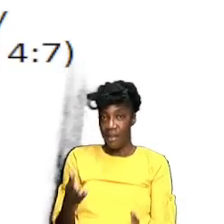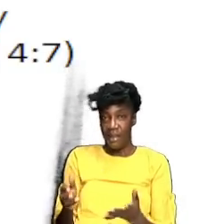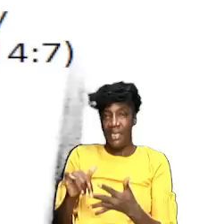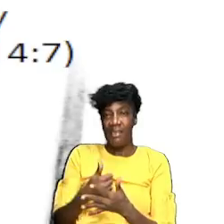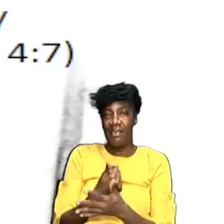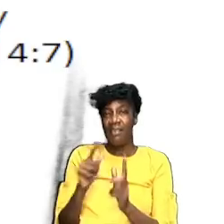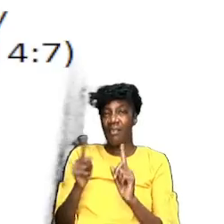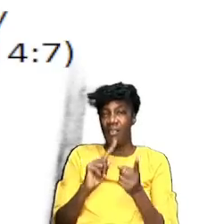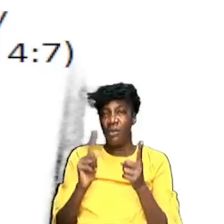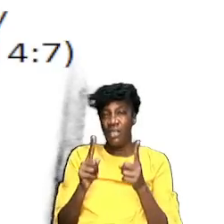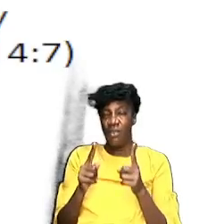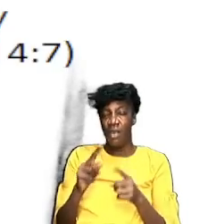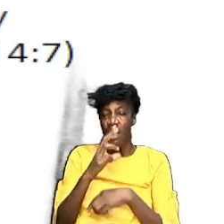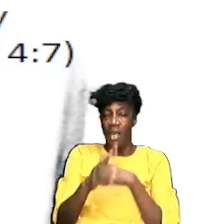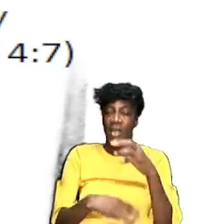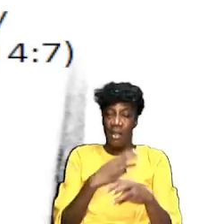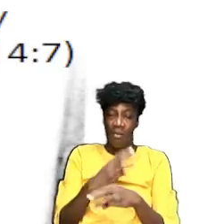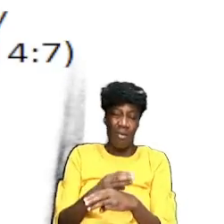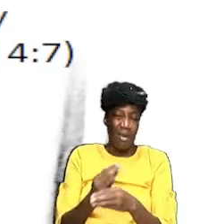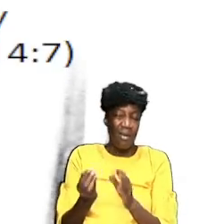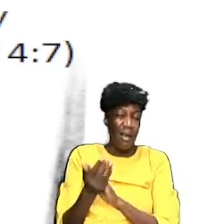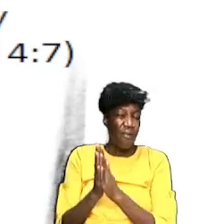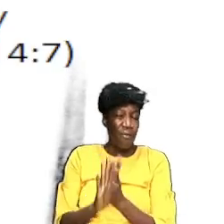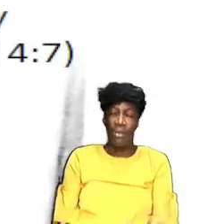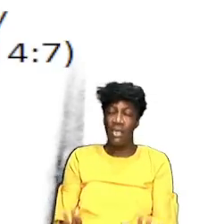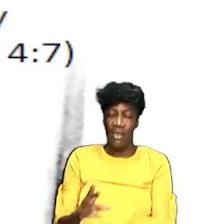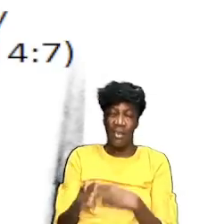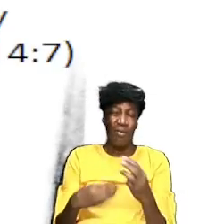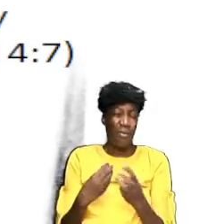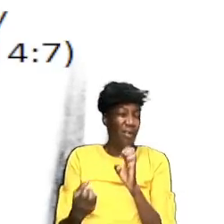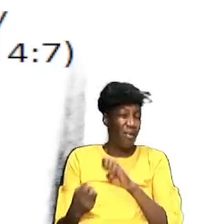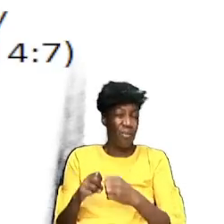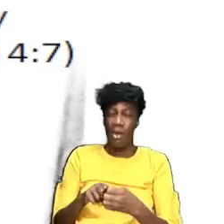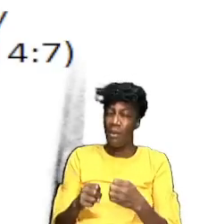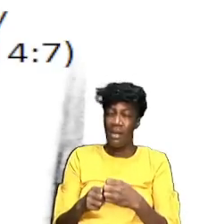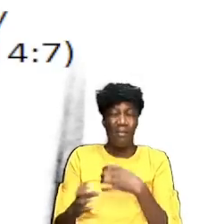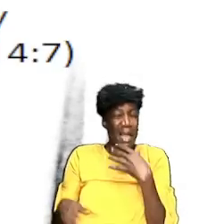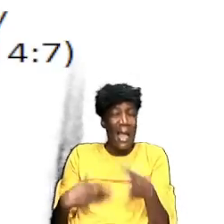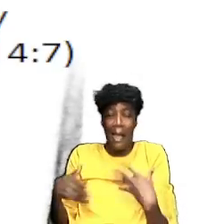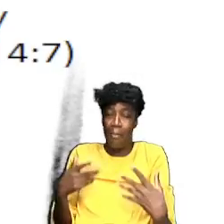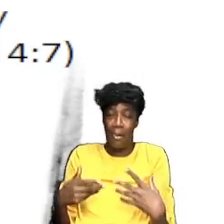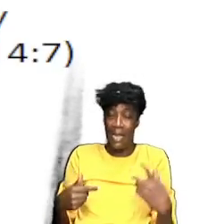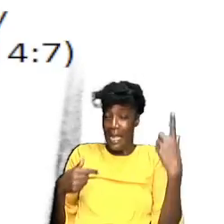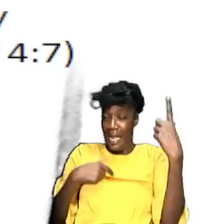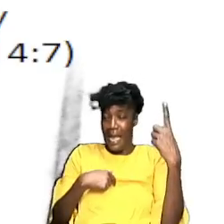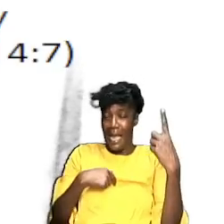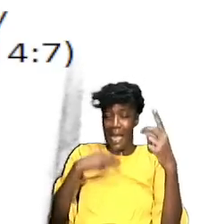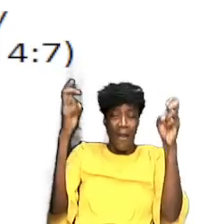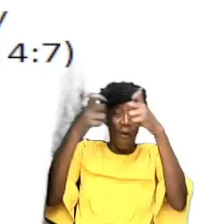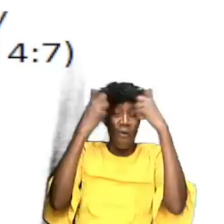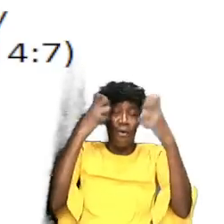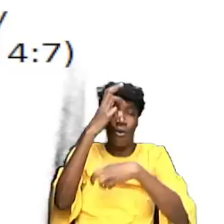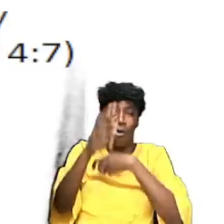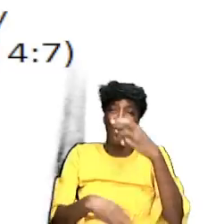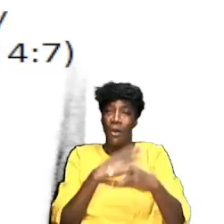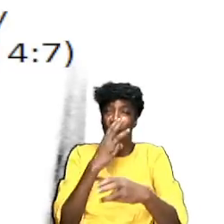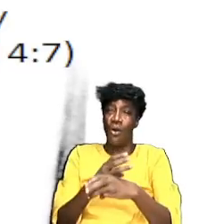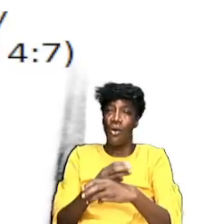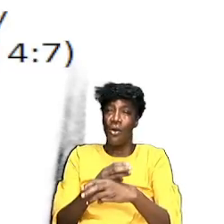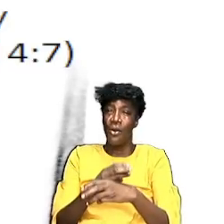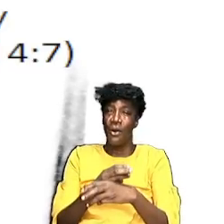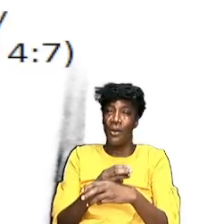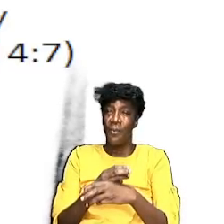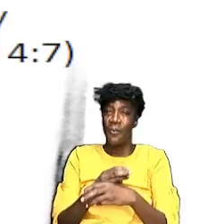shall have tribulation, but be of good cheer. I have overcome the world. Philippians 4, 7 says, and the peace of